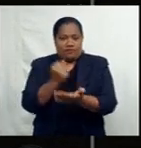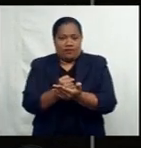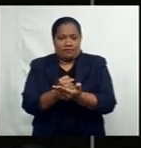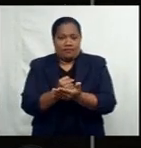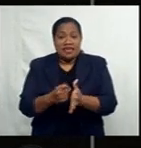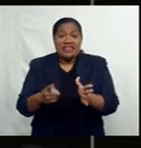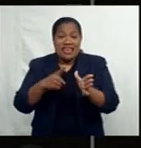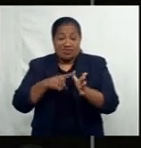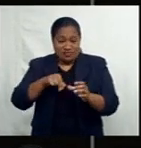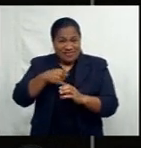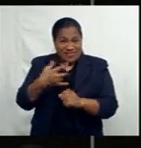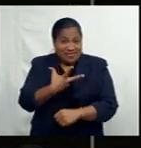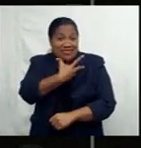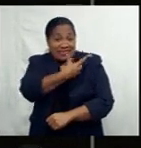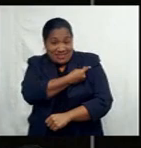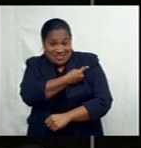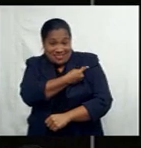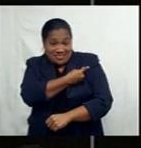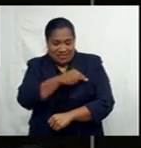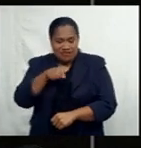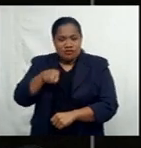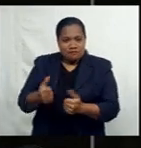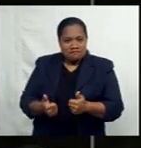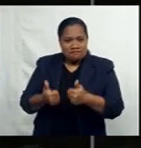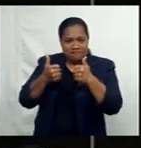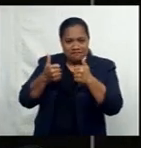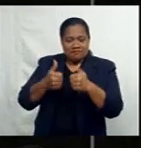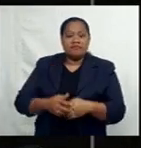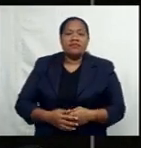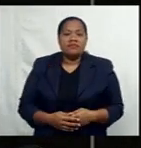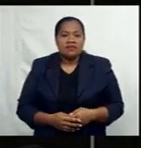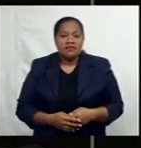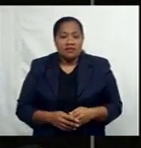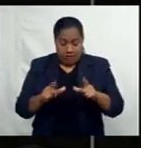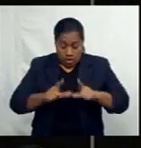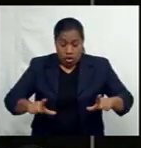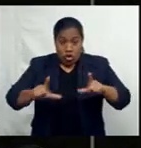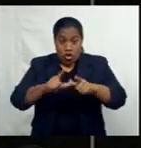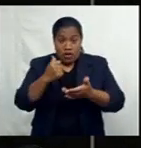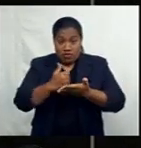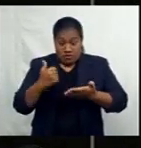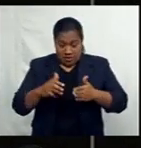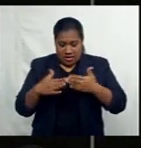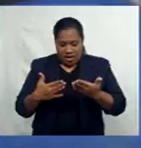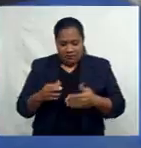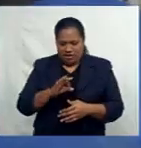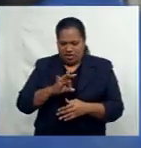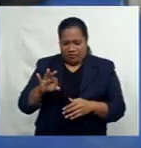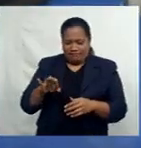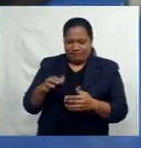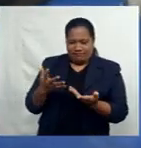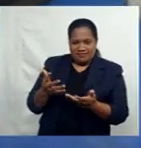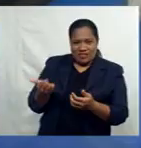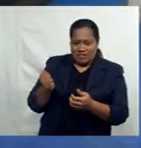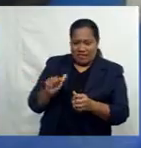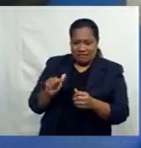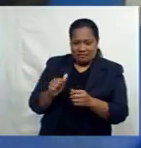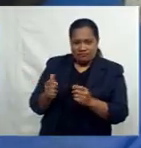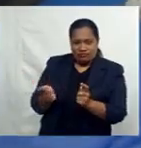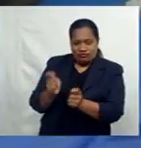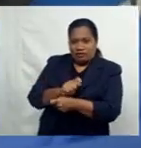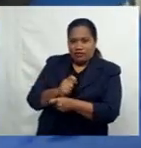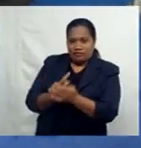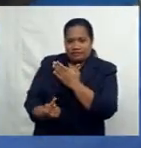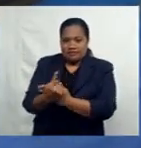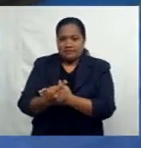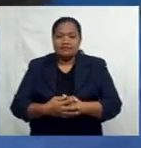is highly effective against Delta. As of now, local authorities don't expect any variants to emerge. Scientists